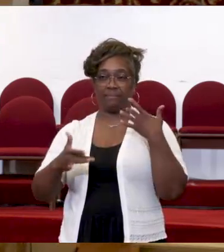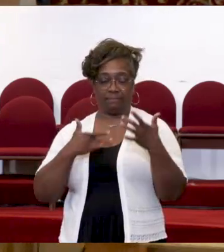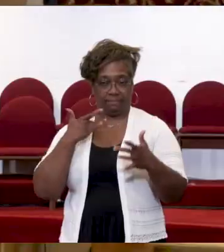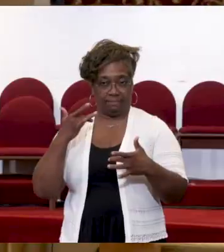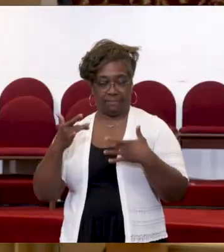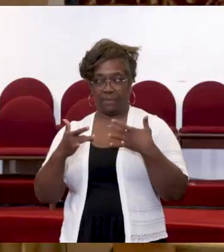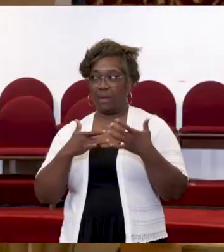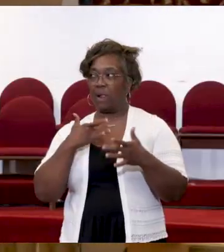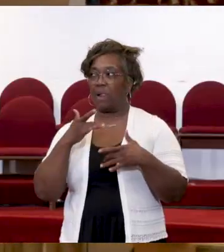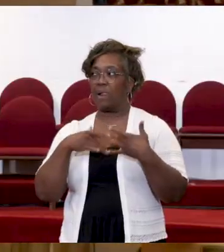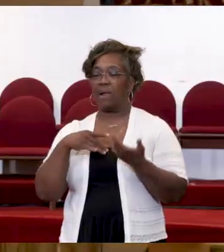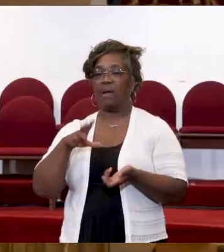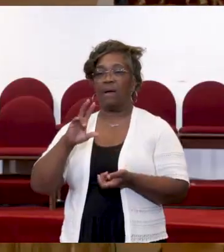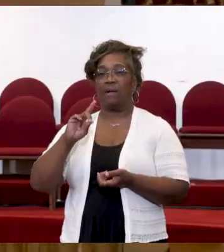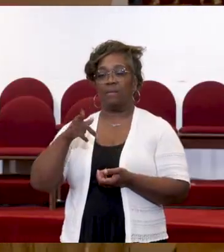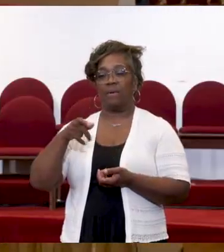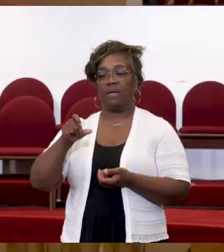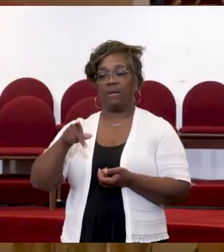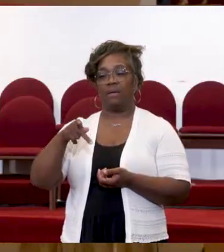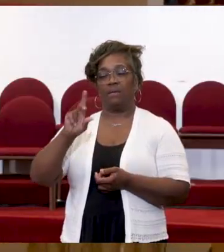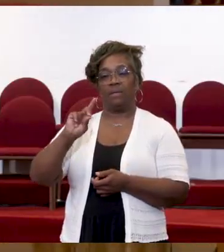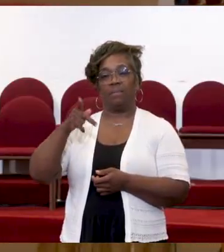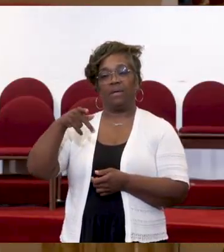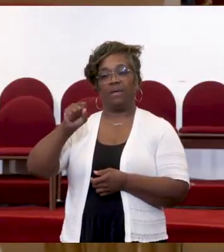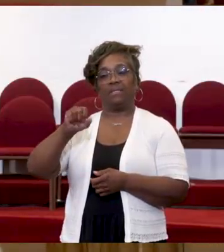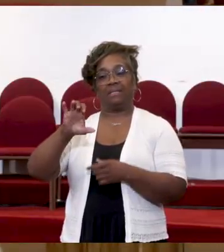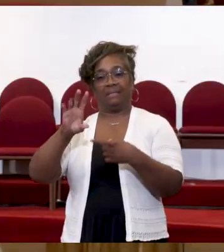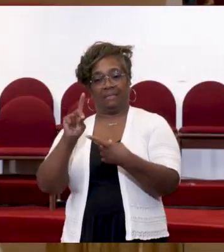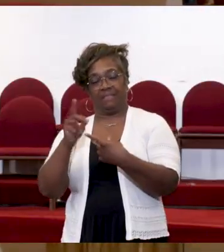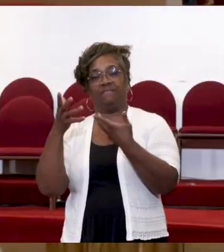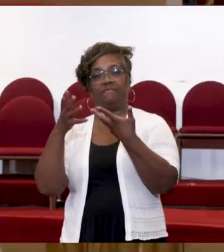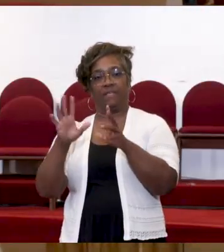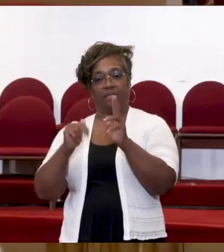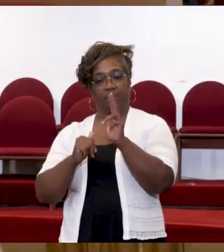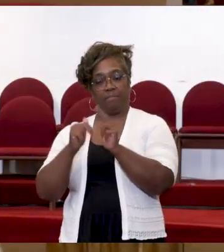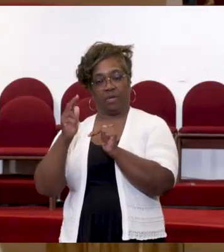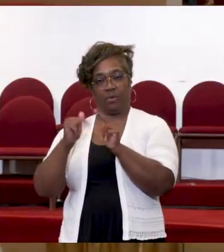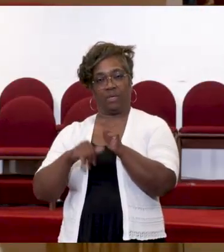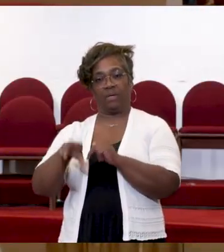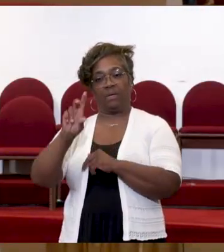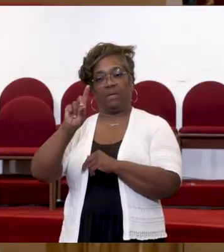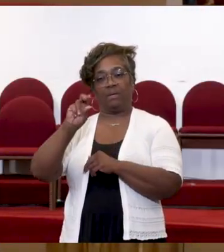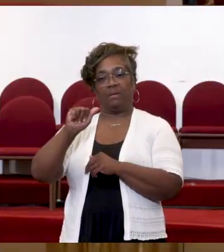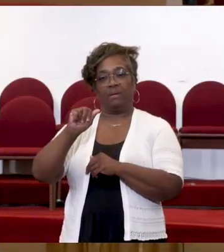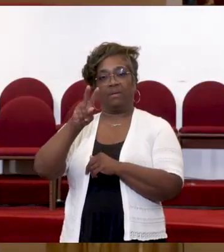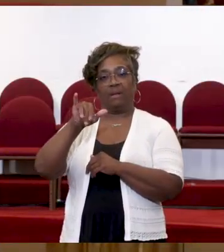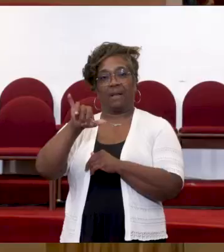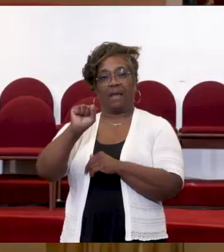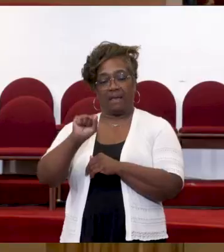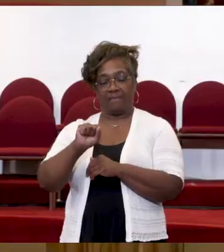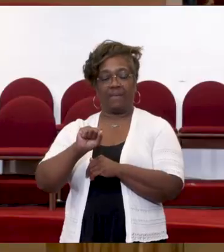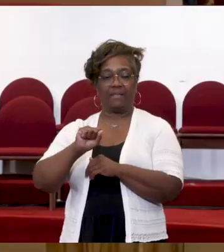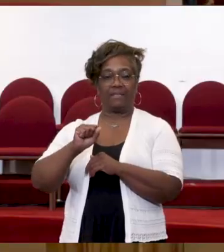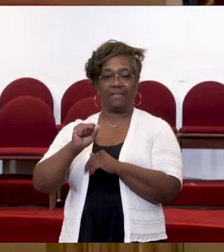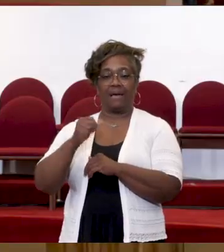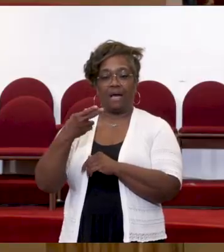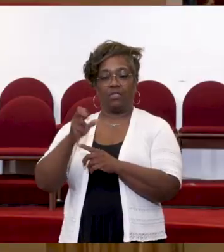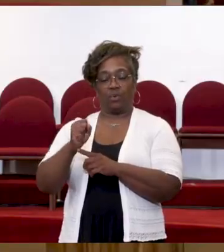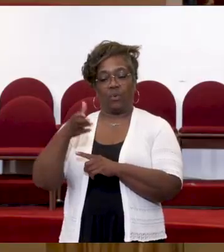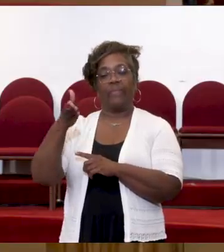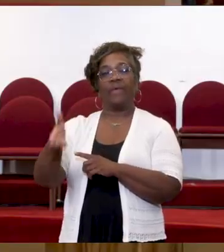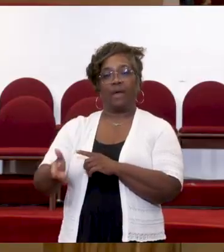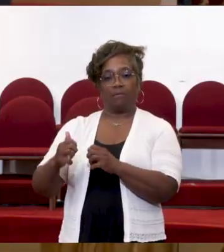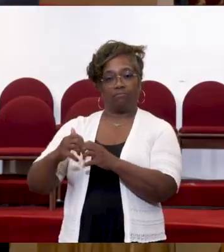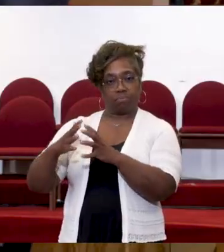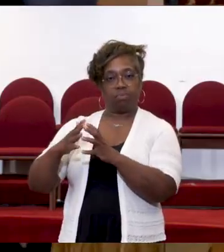Detroit Public Schools complete the building of the Davis High School back on that grounds where it belongs.